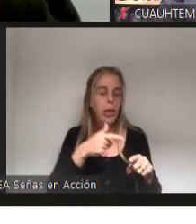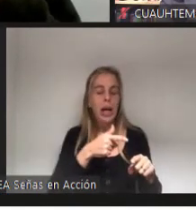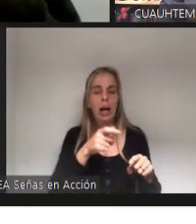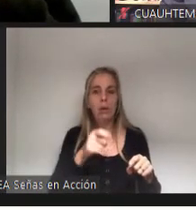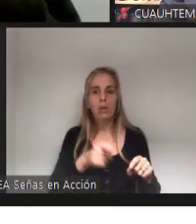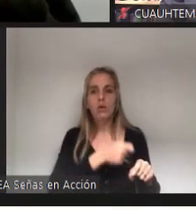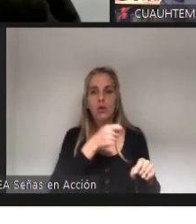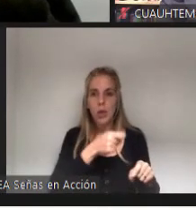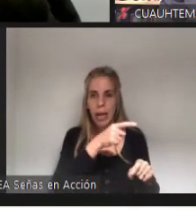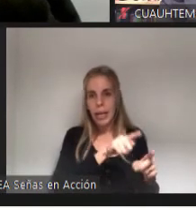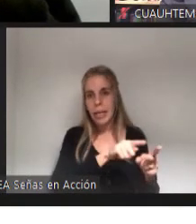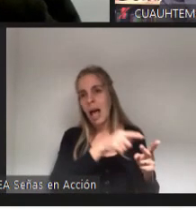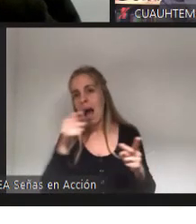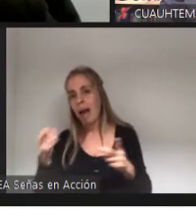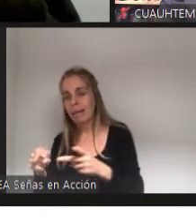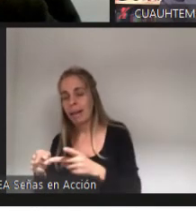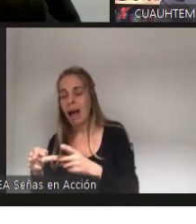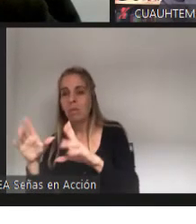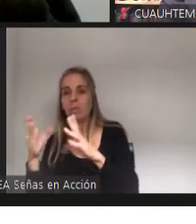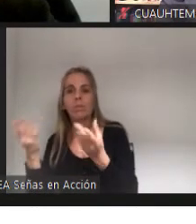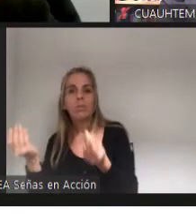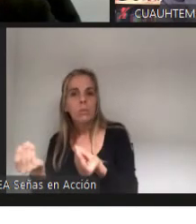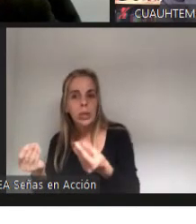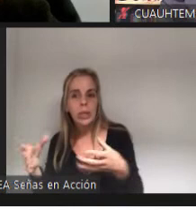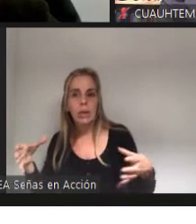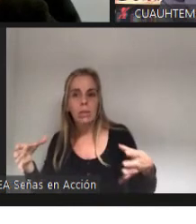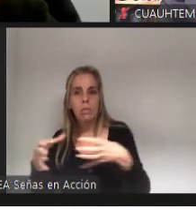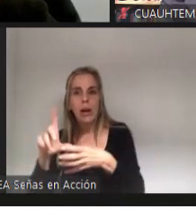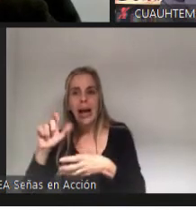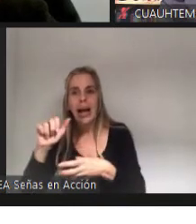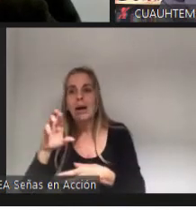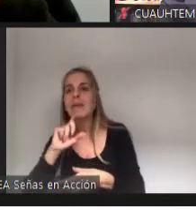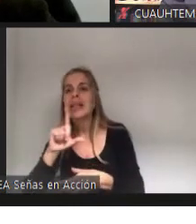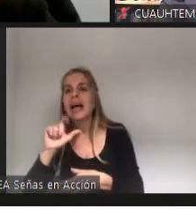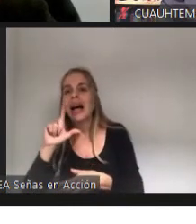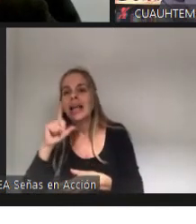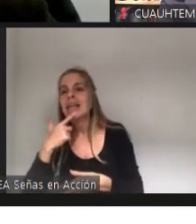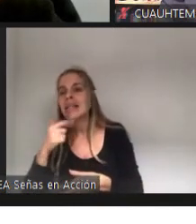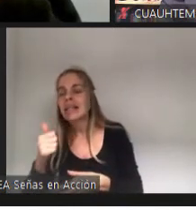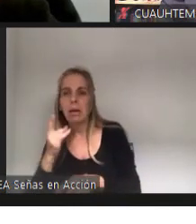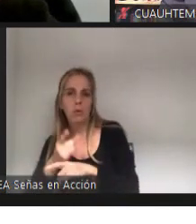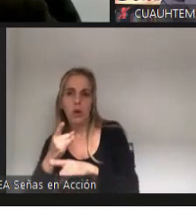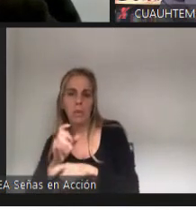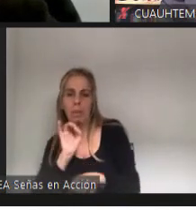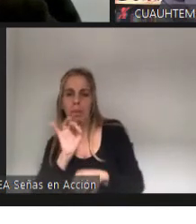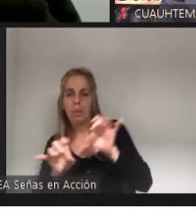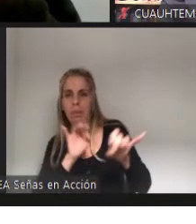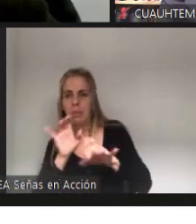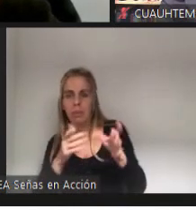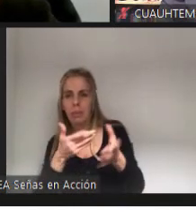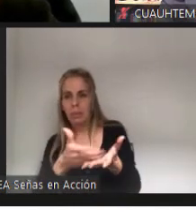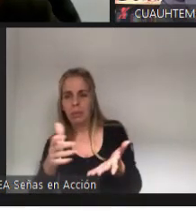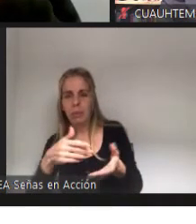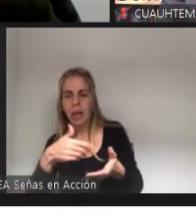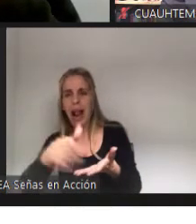socialist international, down to the capitalist internationalism, they have always